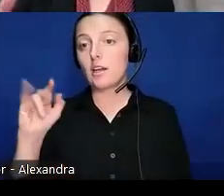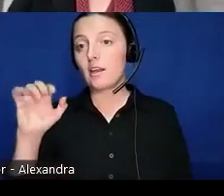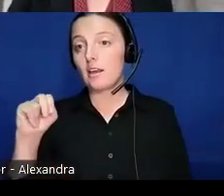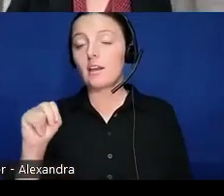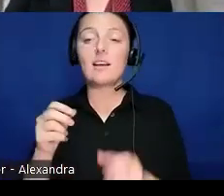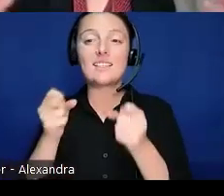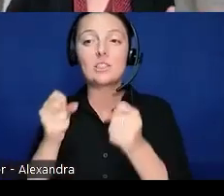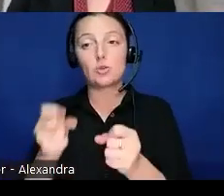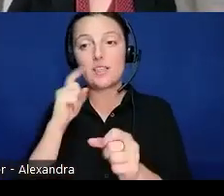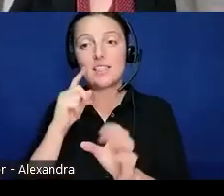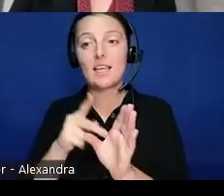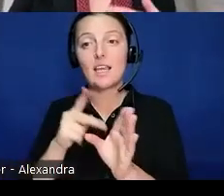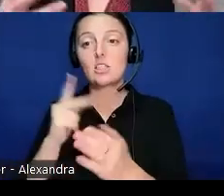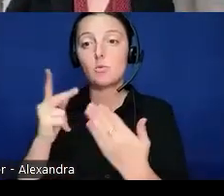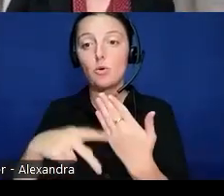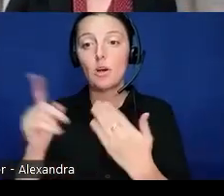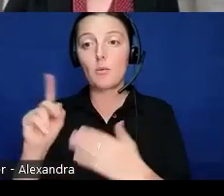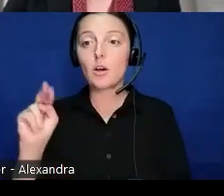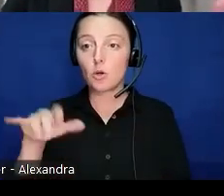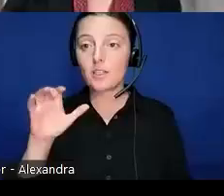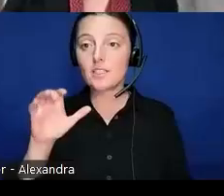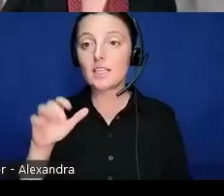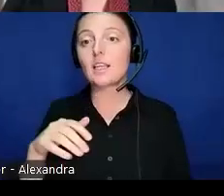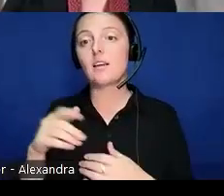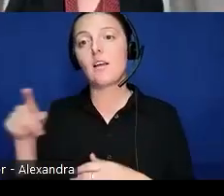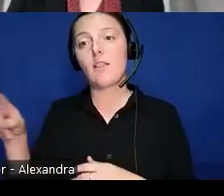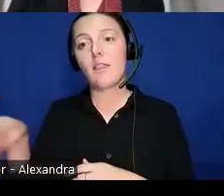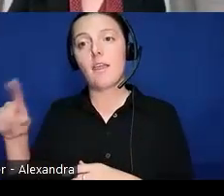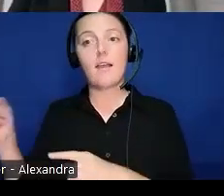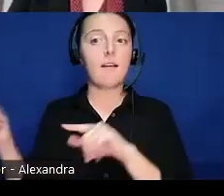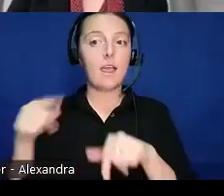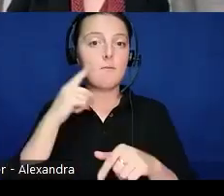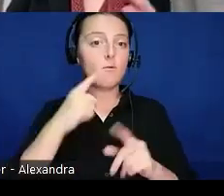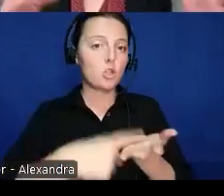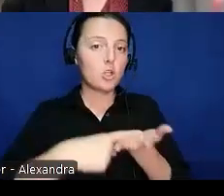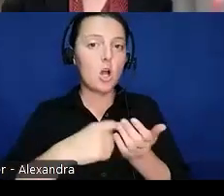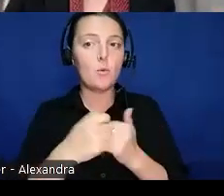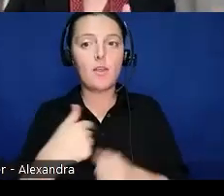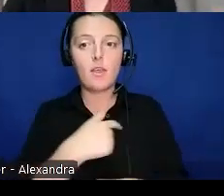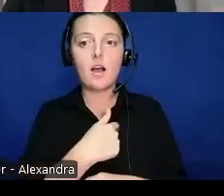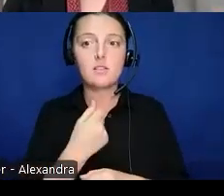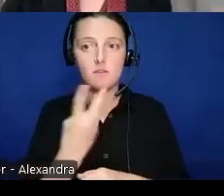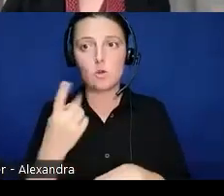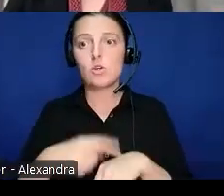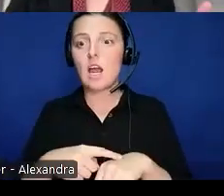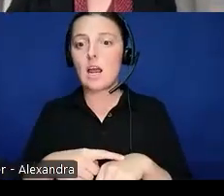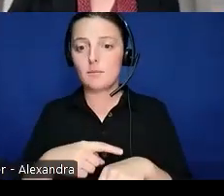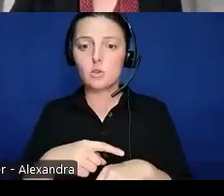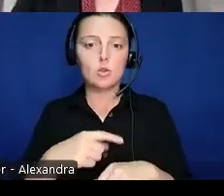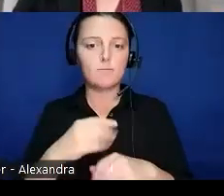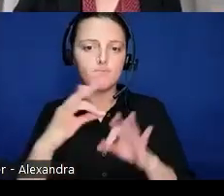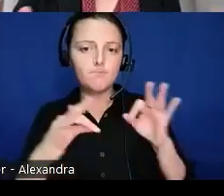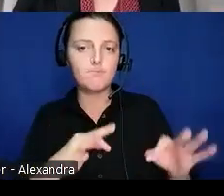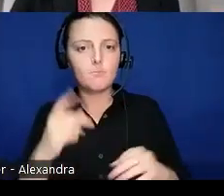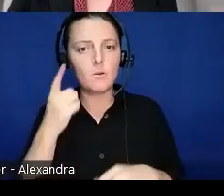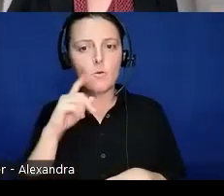talked with us more than once to try to inform our administration and multiple stakeholders that were involved in this